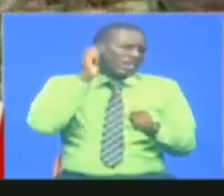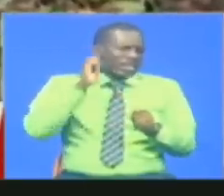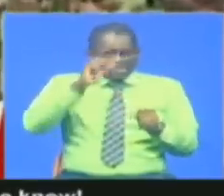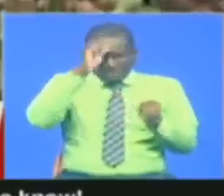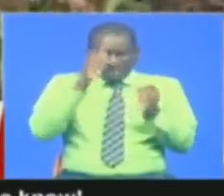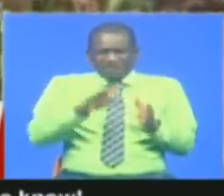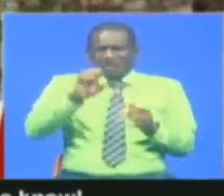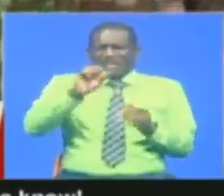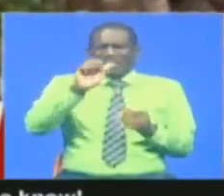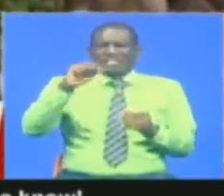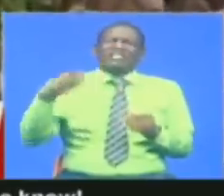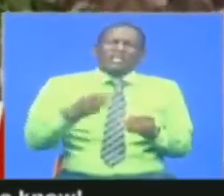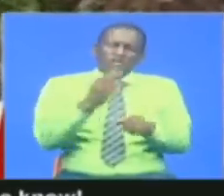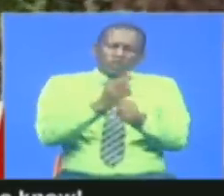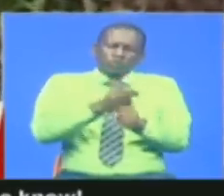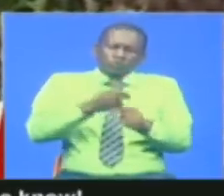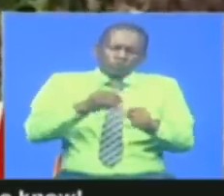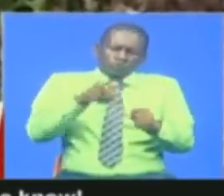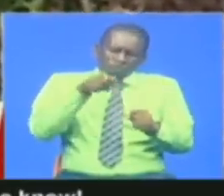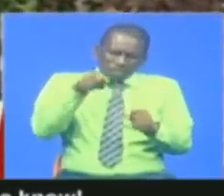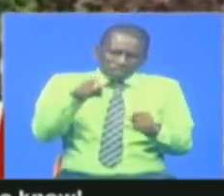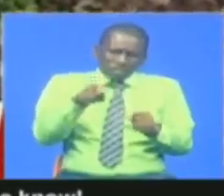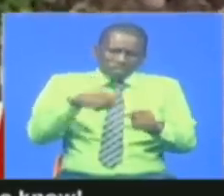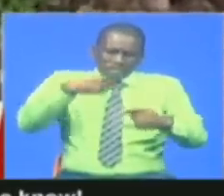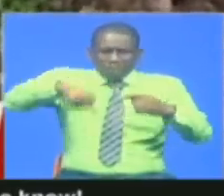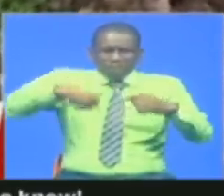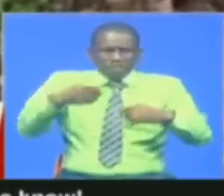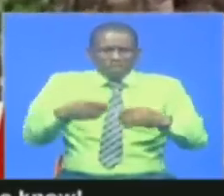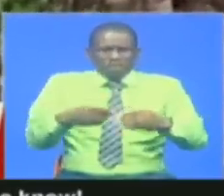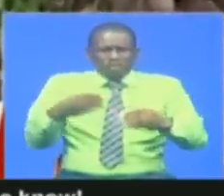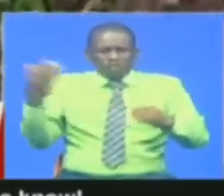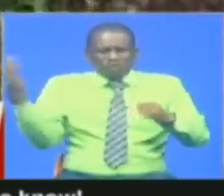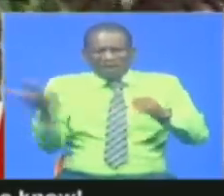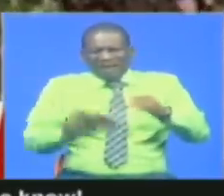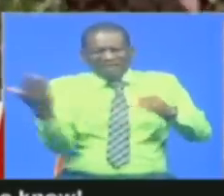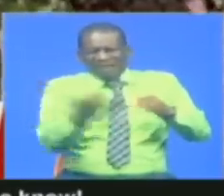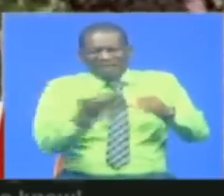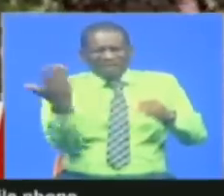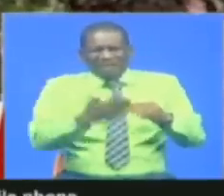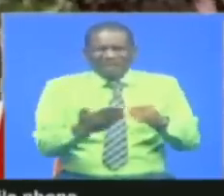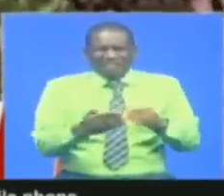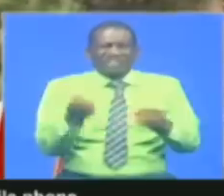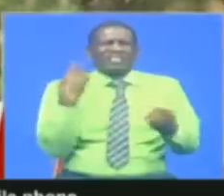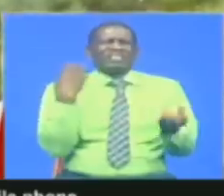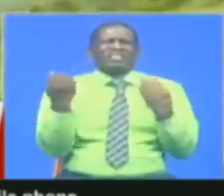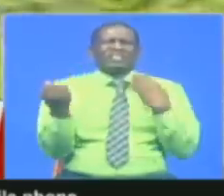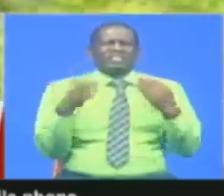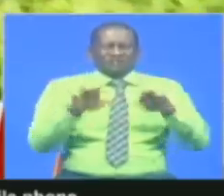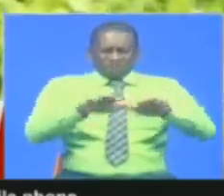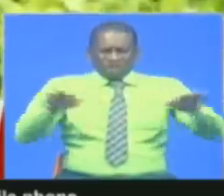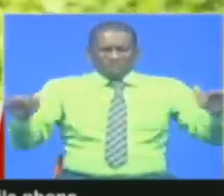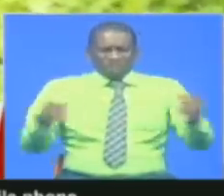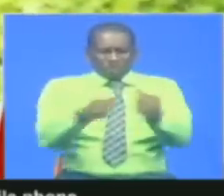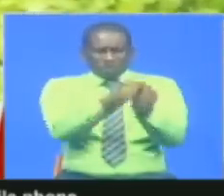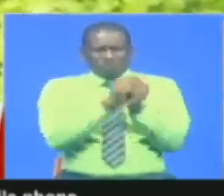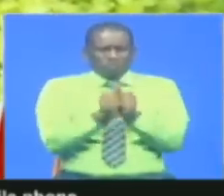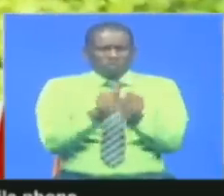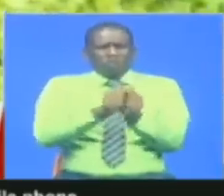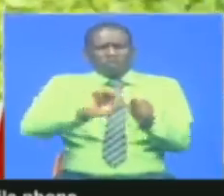Sang used this power saw that he came with to shred down parts of Kibore Tea Plantation in the company of his